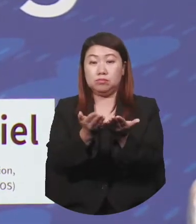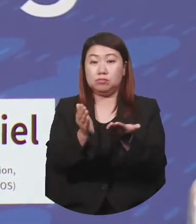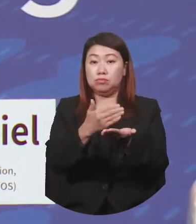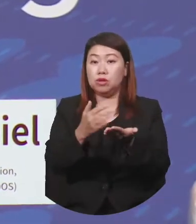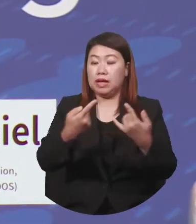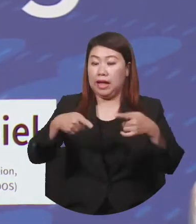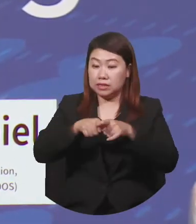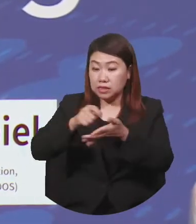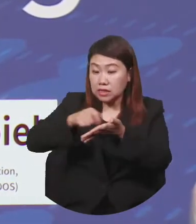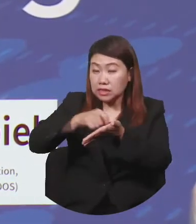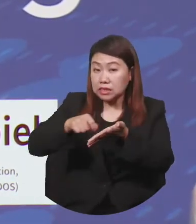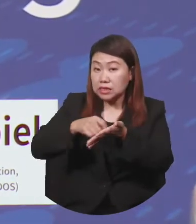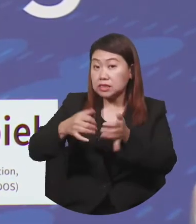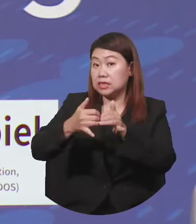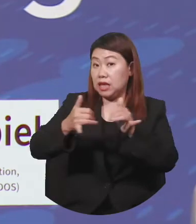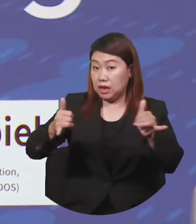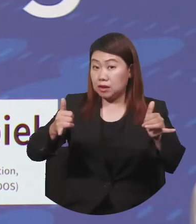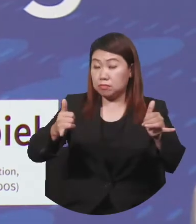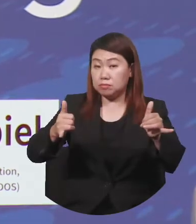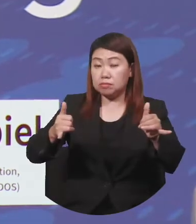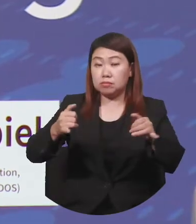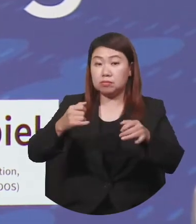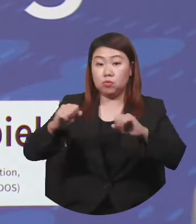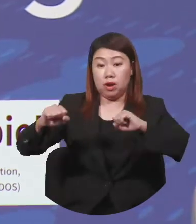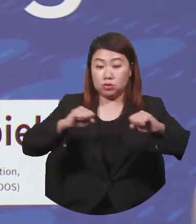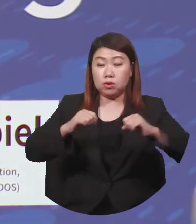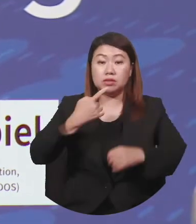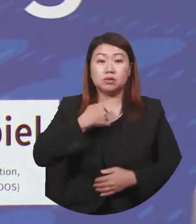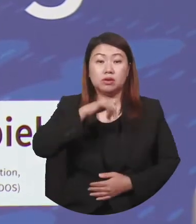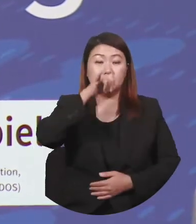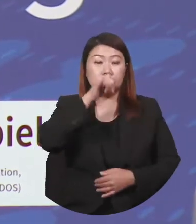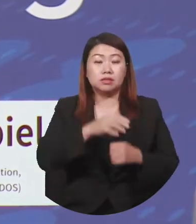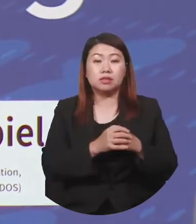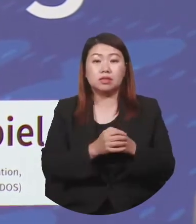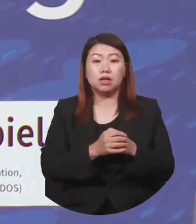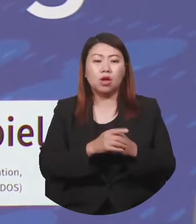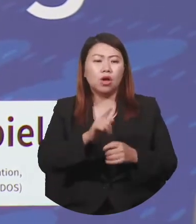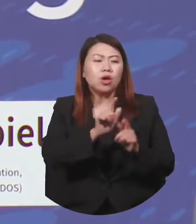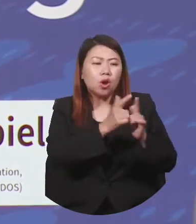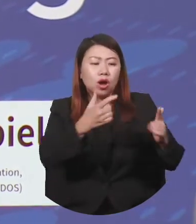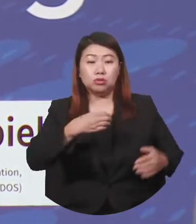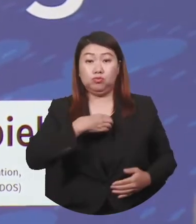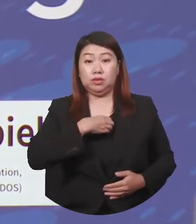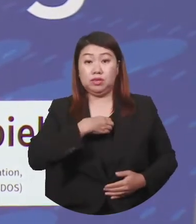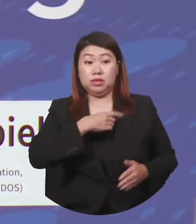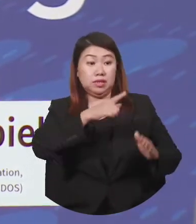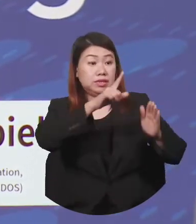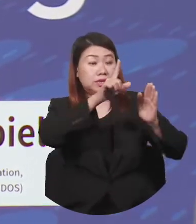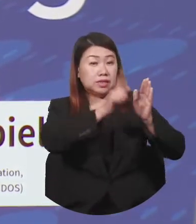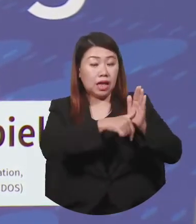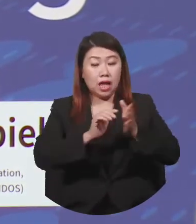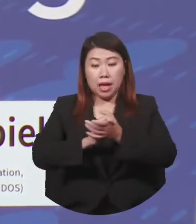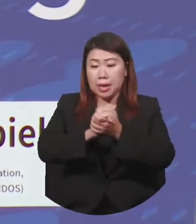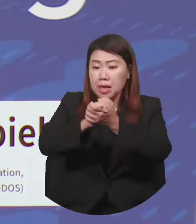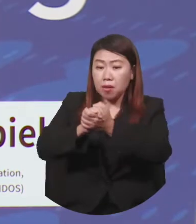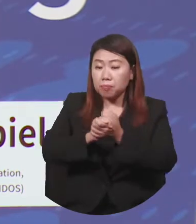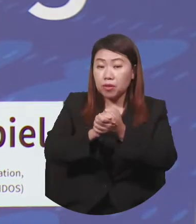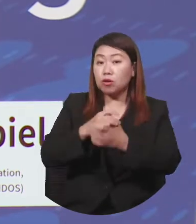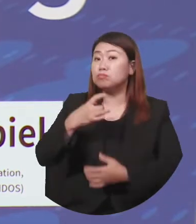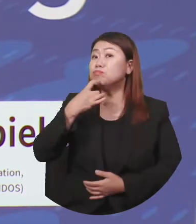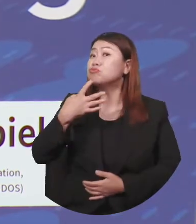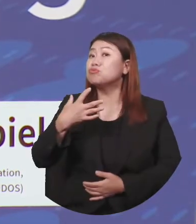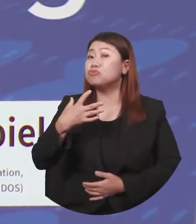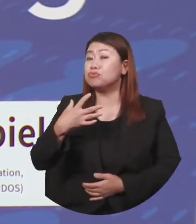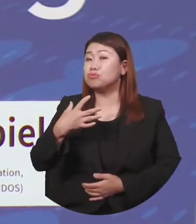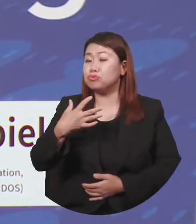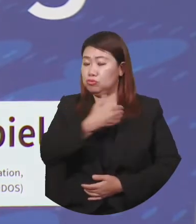cooperation in times of these multiple crisis situations is not enough. We need collaboration. Mm-hmm. So it's not just upscaling the quantity,